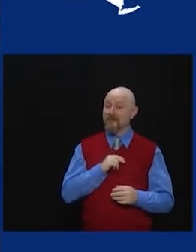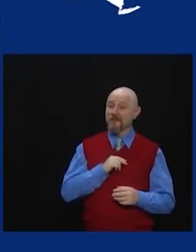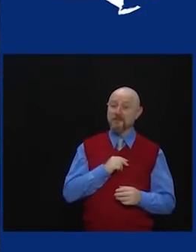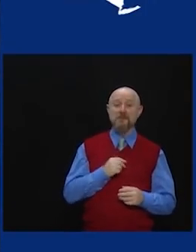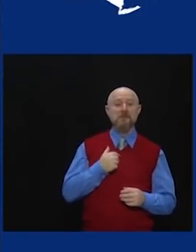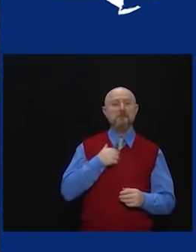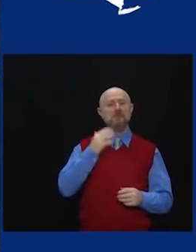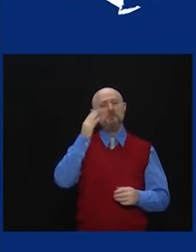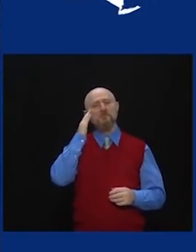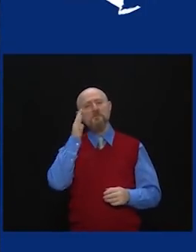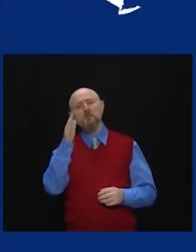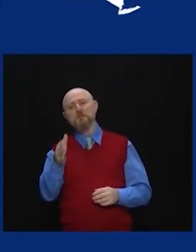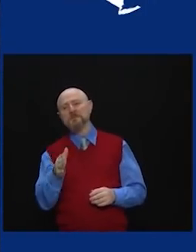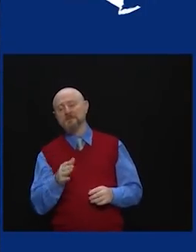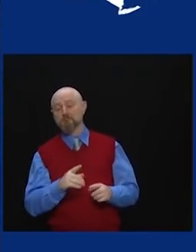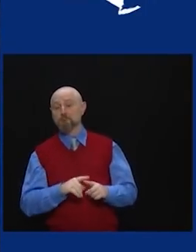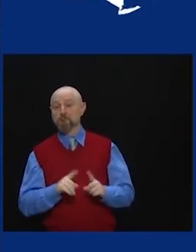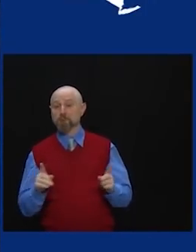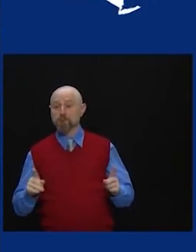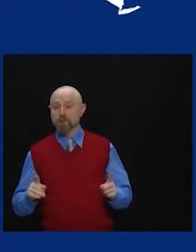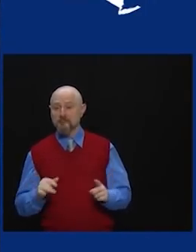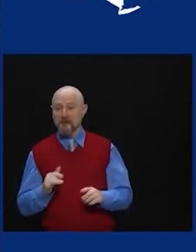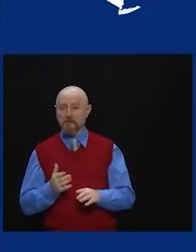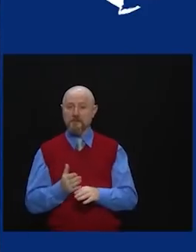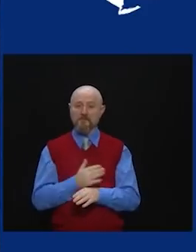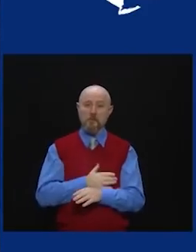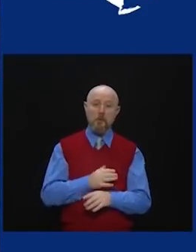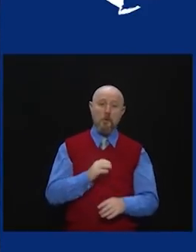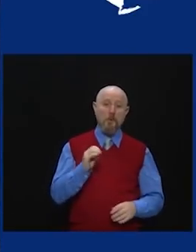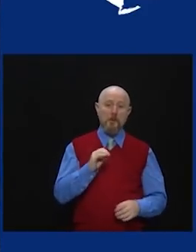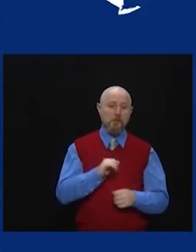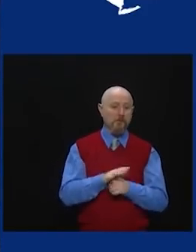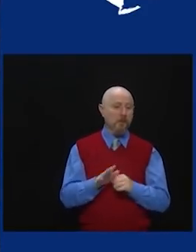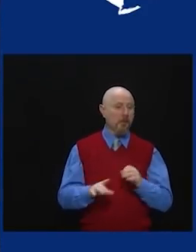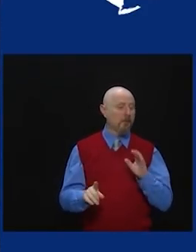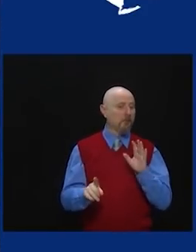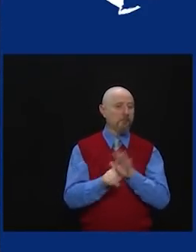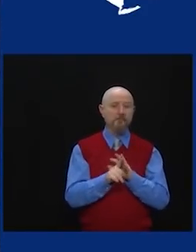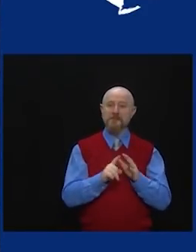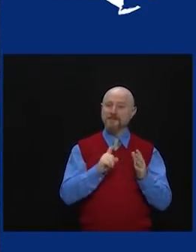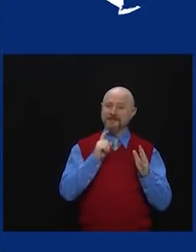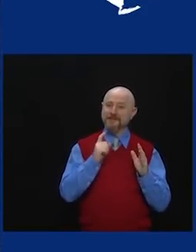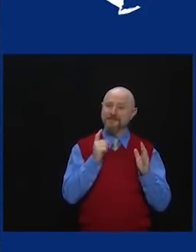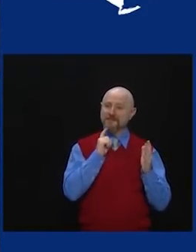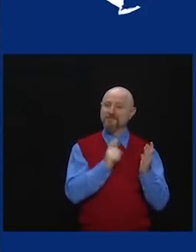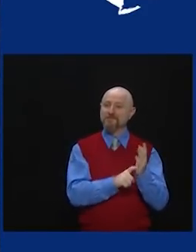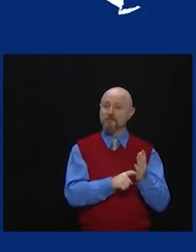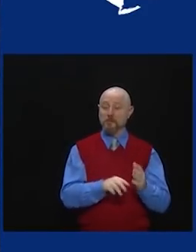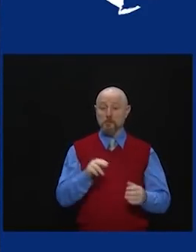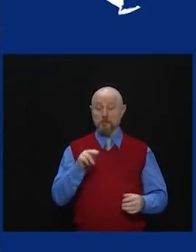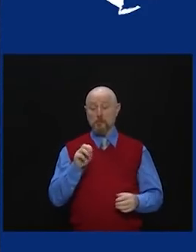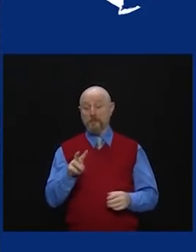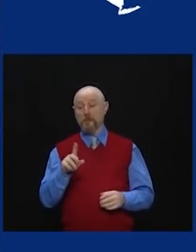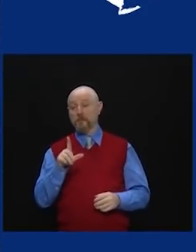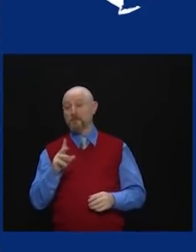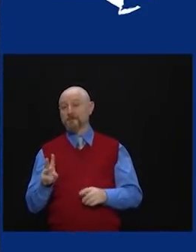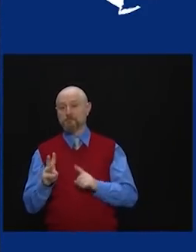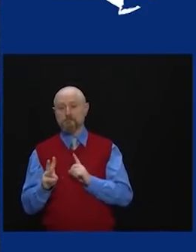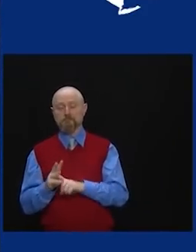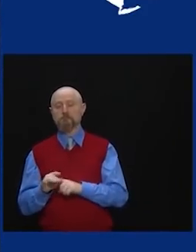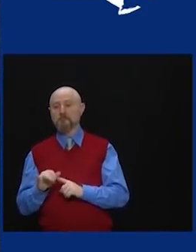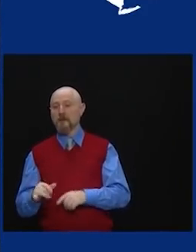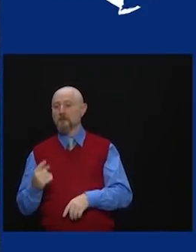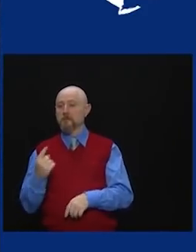was even identified by the World Health Organization. Literally, November 26th is the day we said we have to take